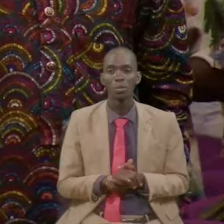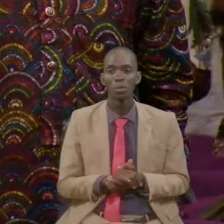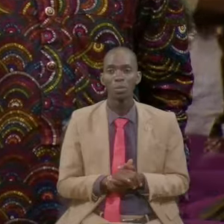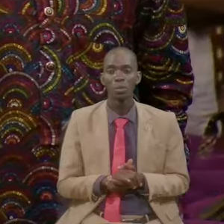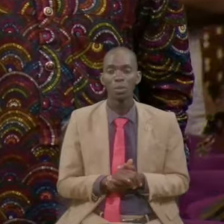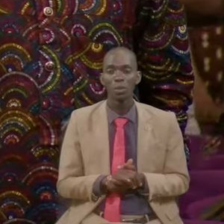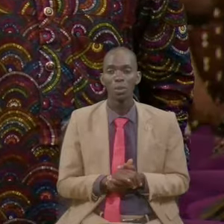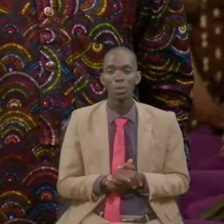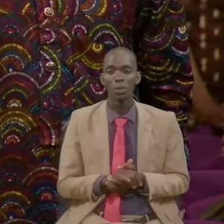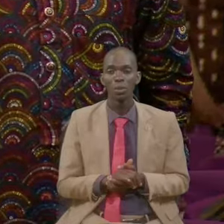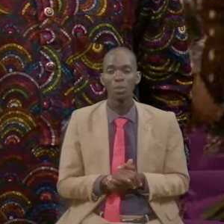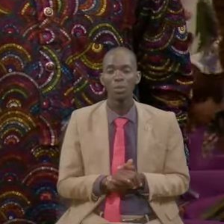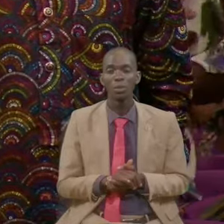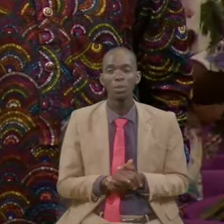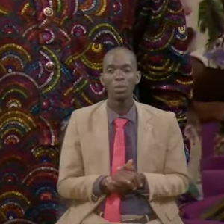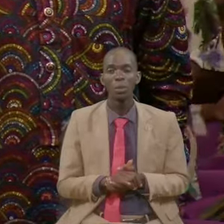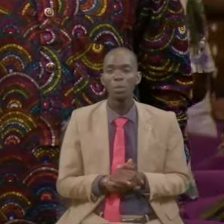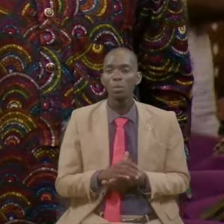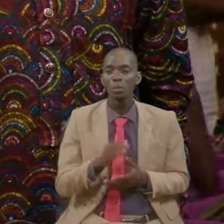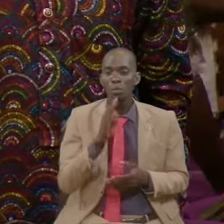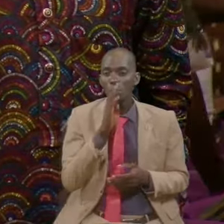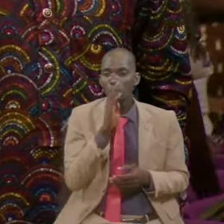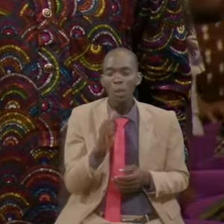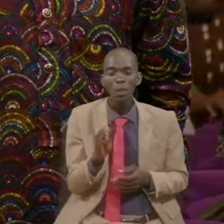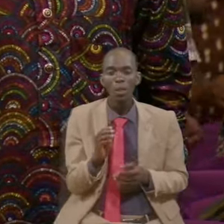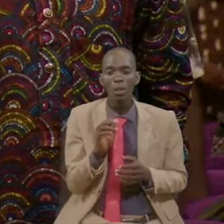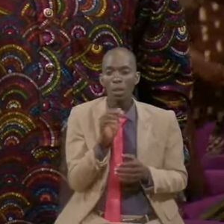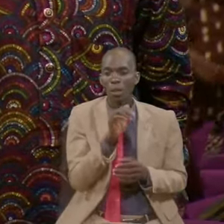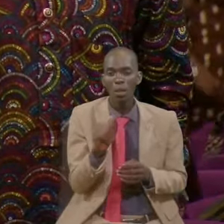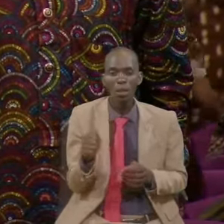Be a blameless follower of Christ.